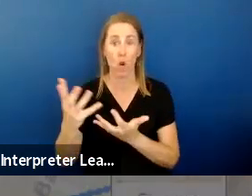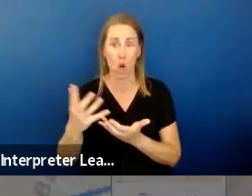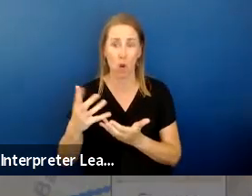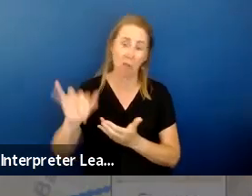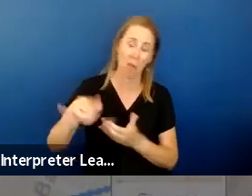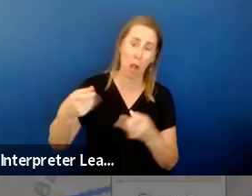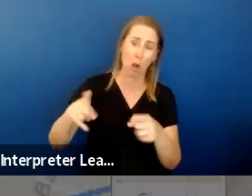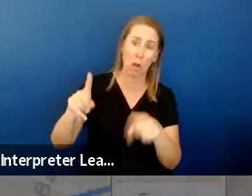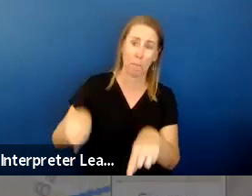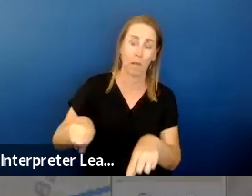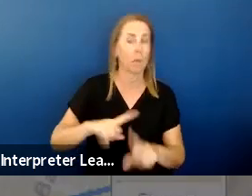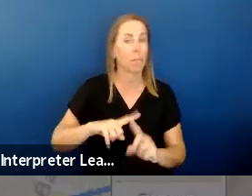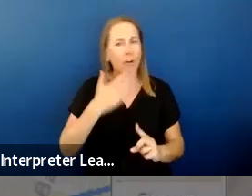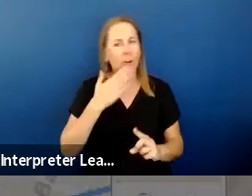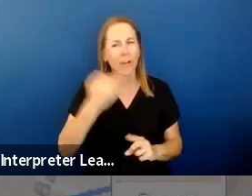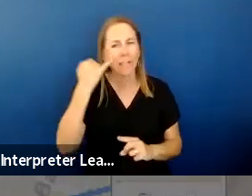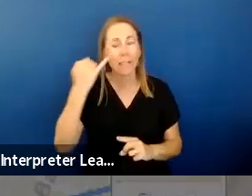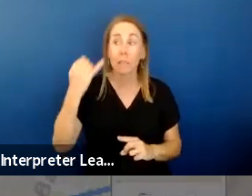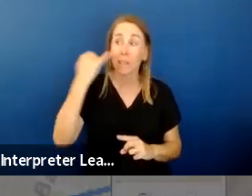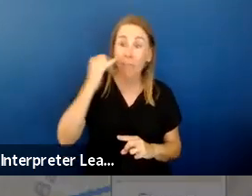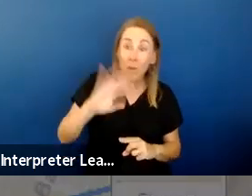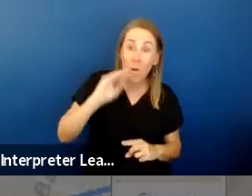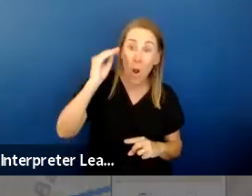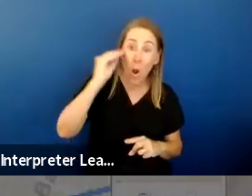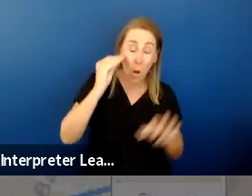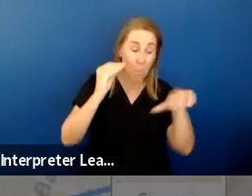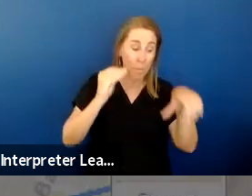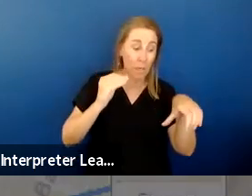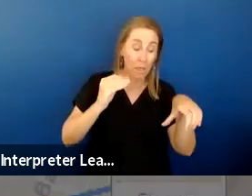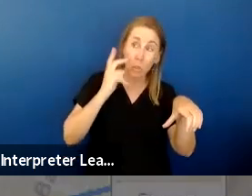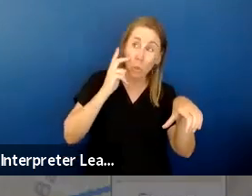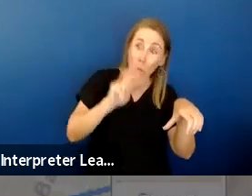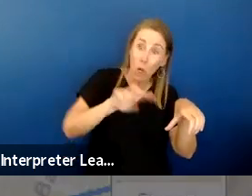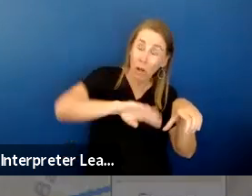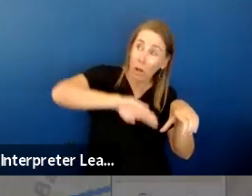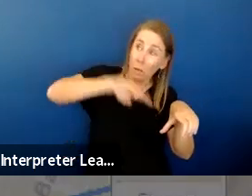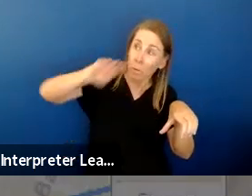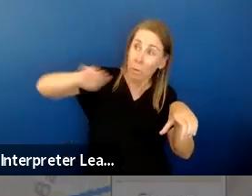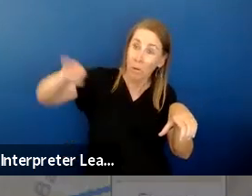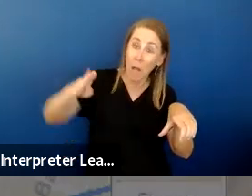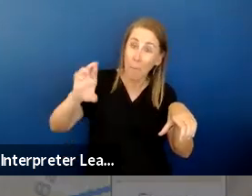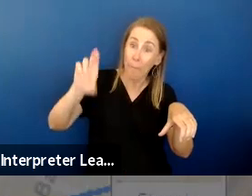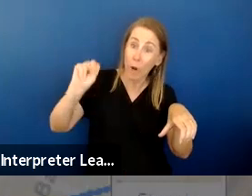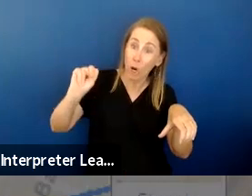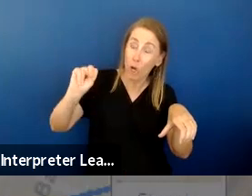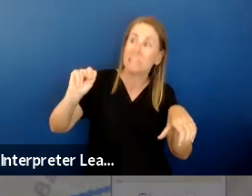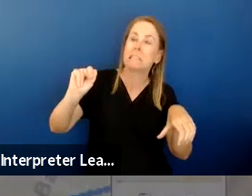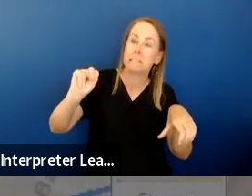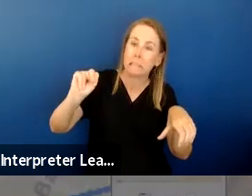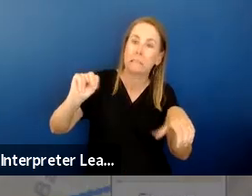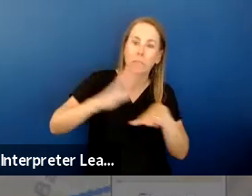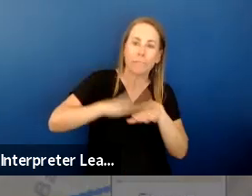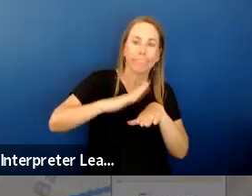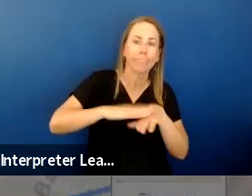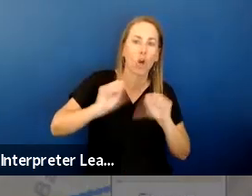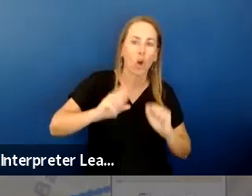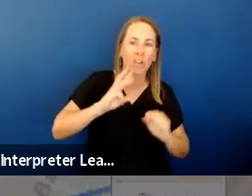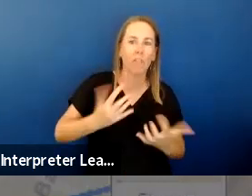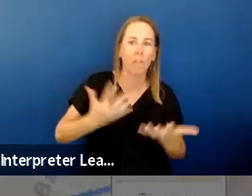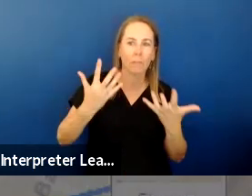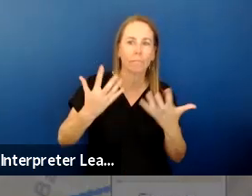that if you can look upslope and see the burned area from where you are, then you are at risk for flooding. NFIP flood insurance